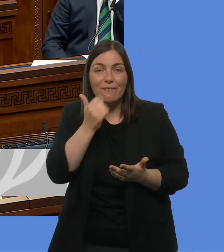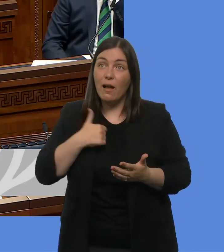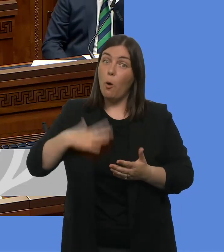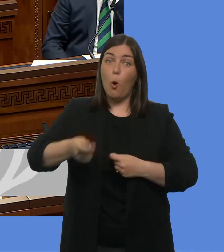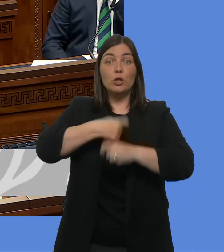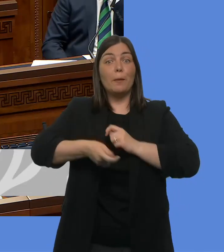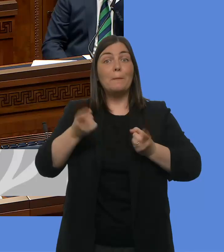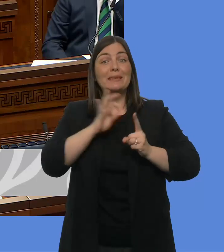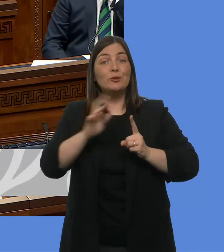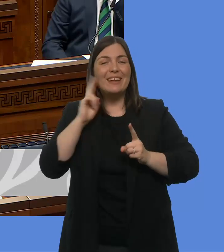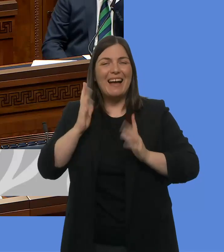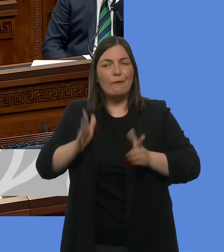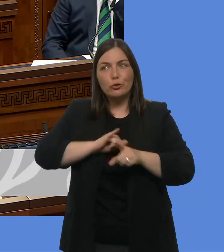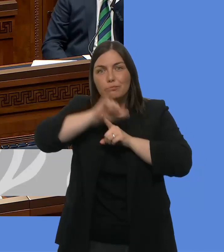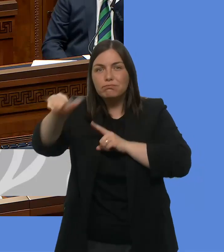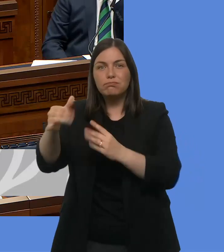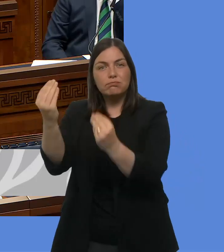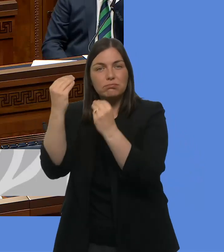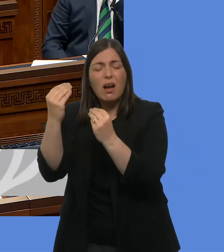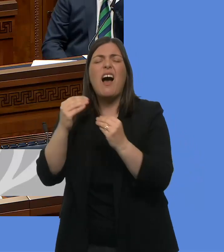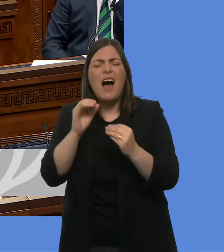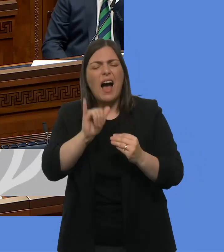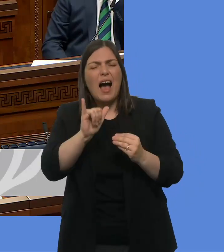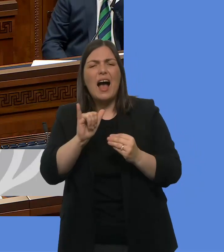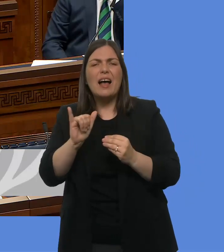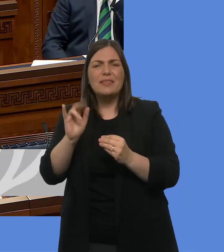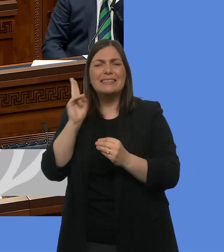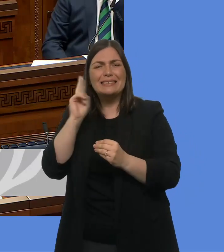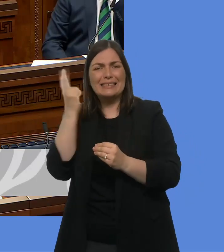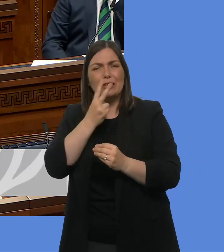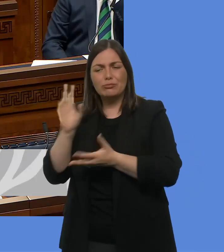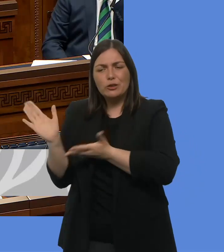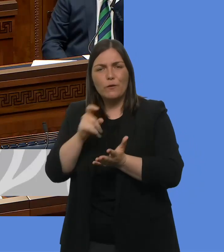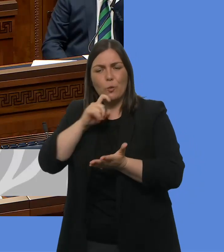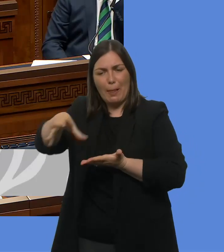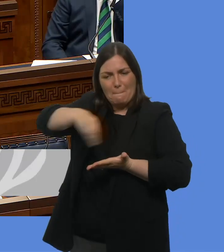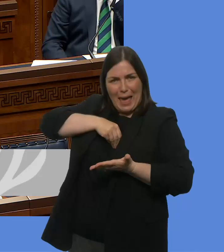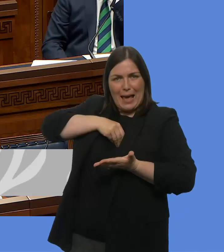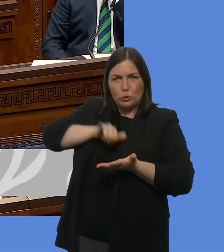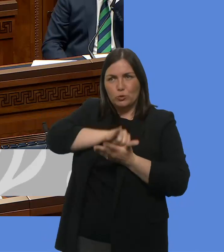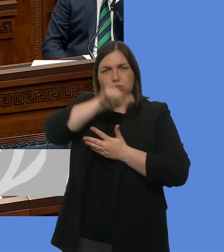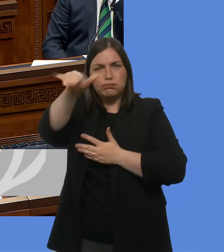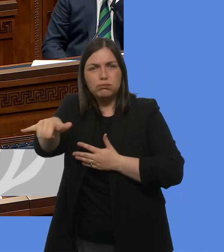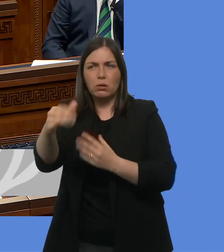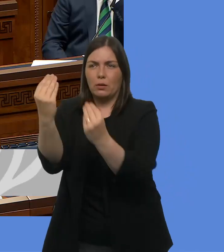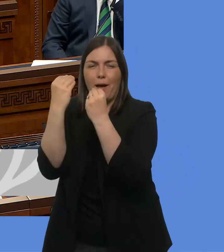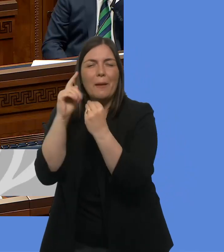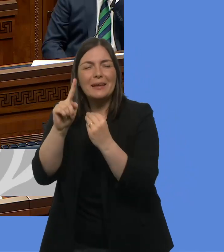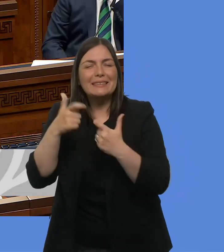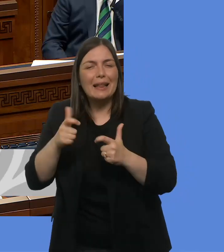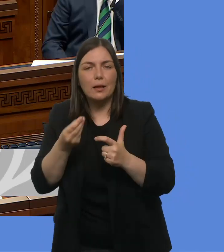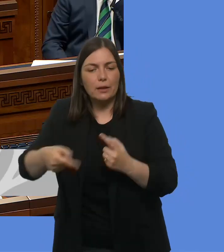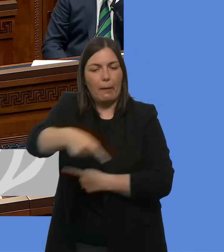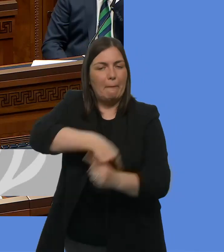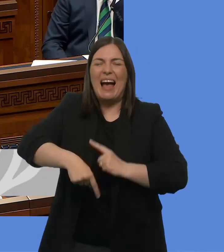is covered by the Education Authority Sensory Service, this logistical challenge can deter candidates from pursuing this